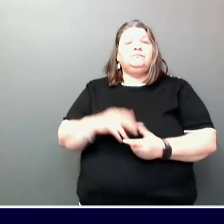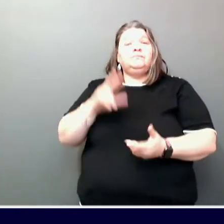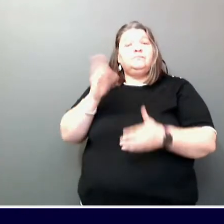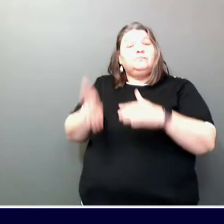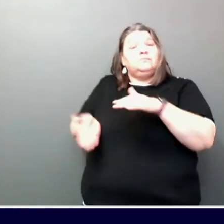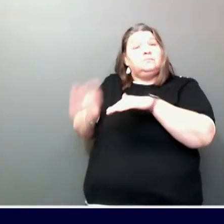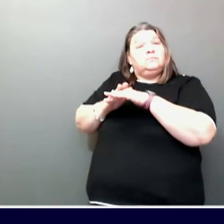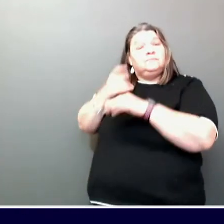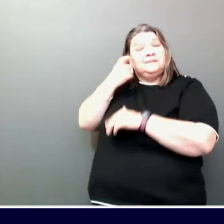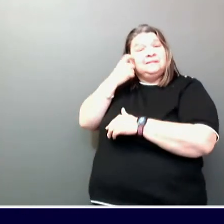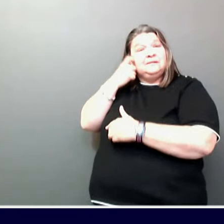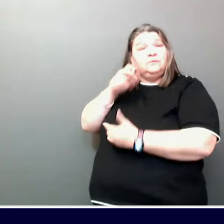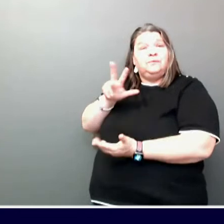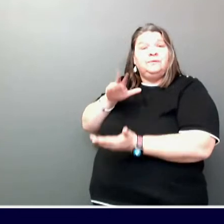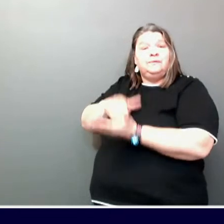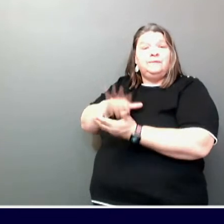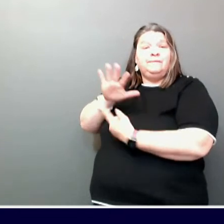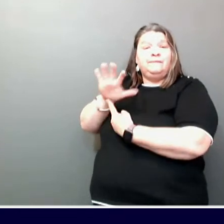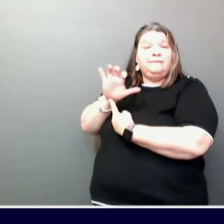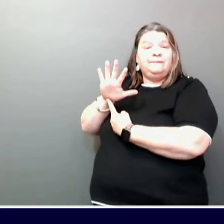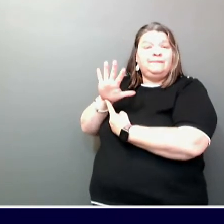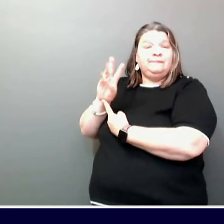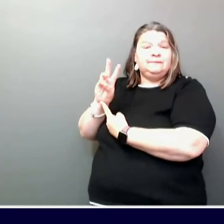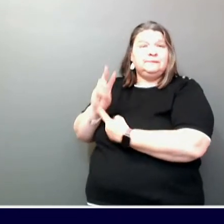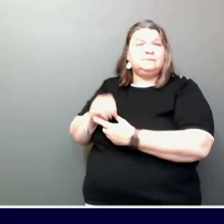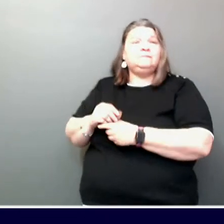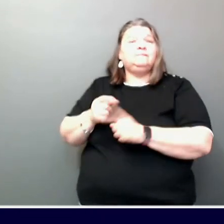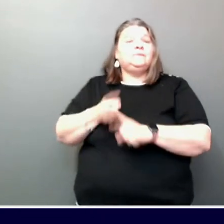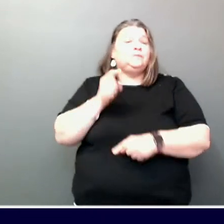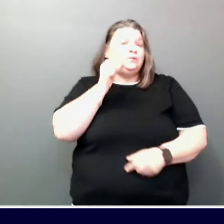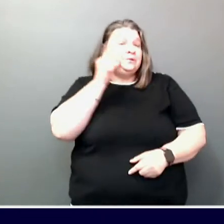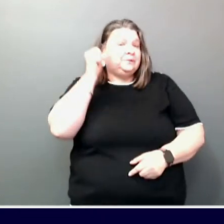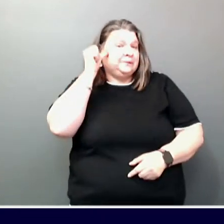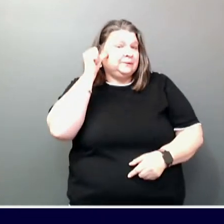3,556 cases since yesterday, and an increase of